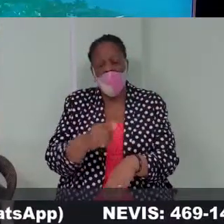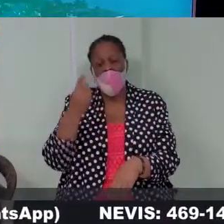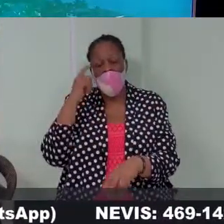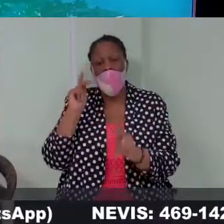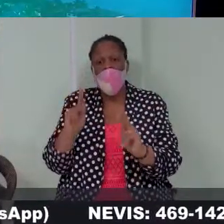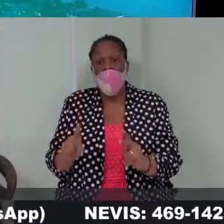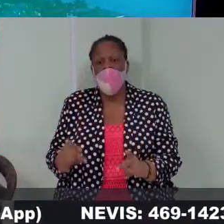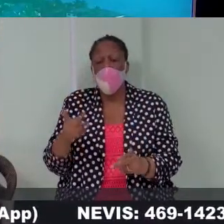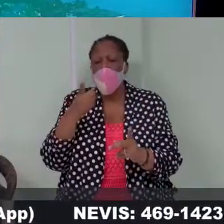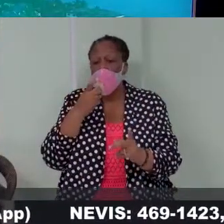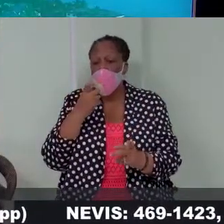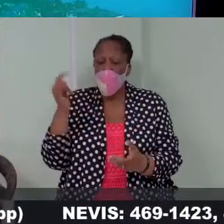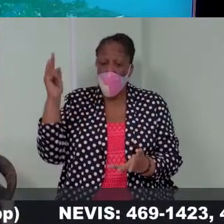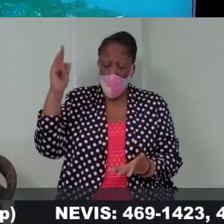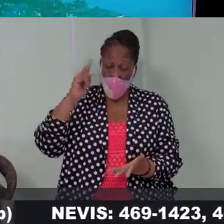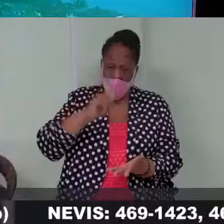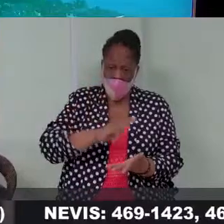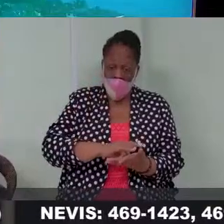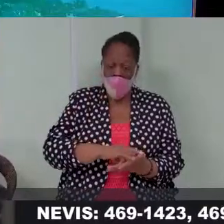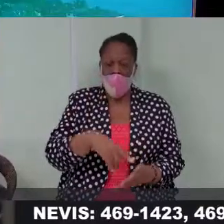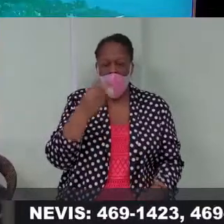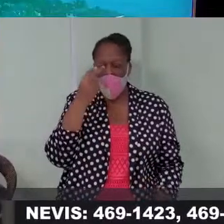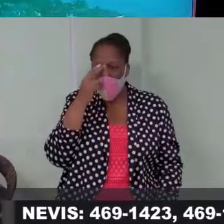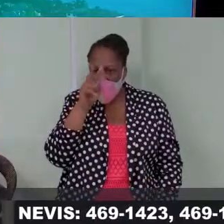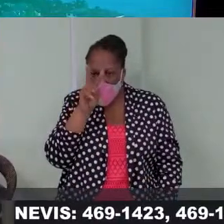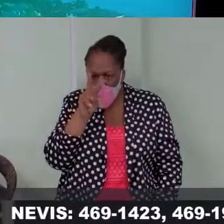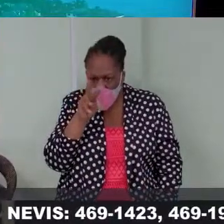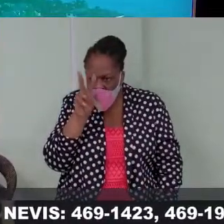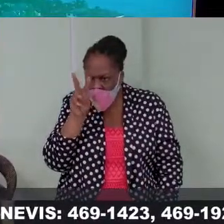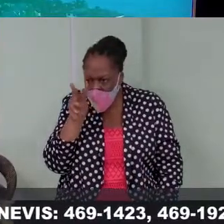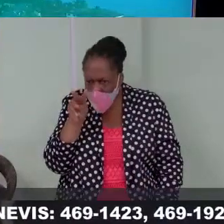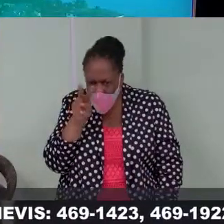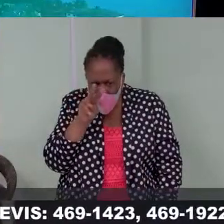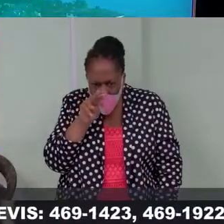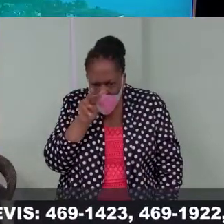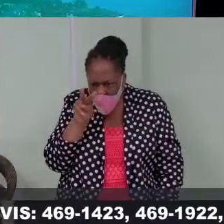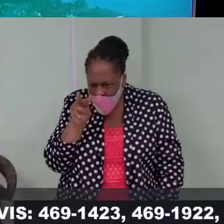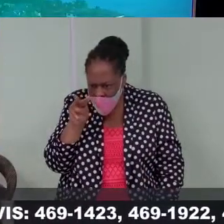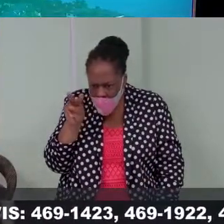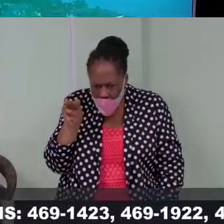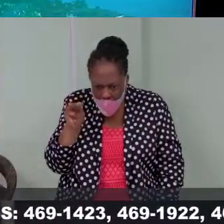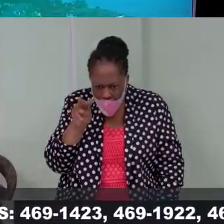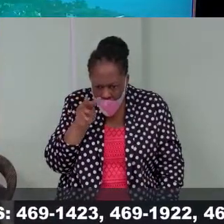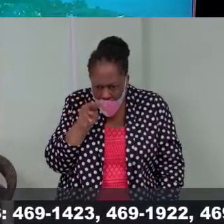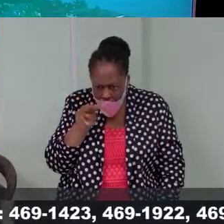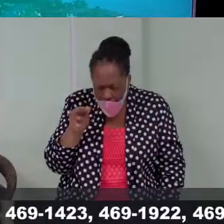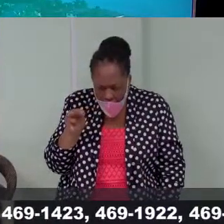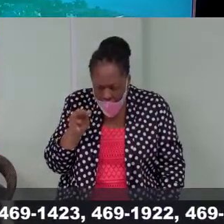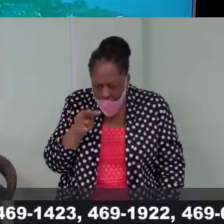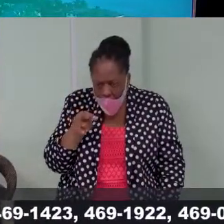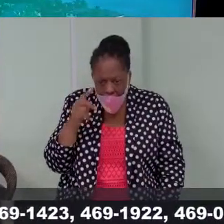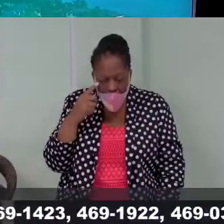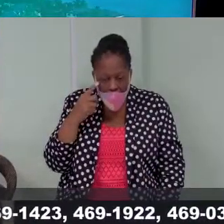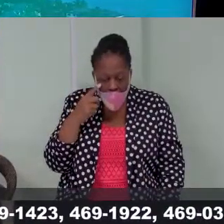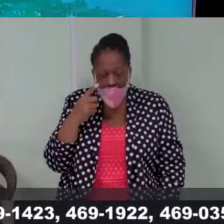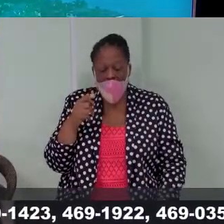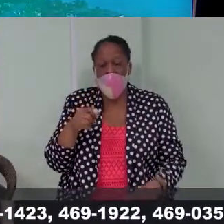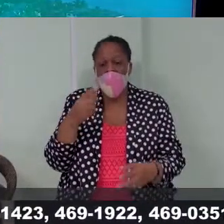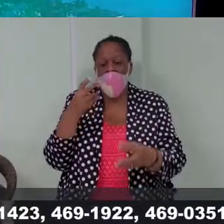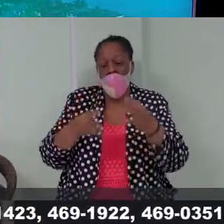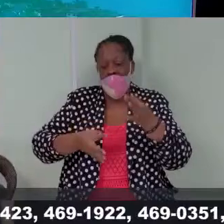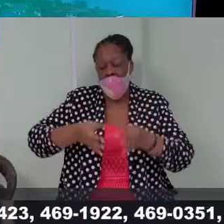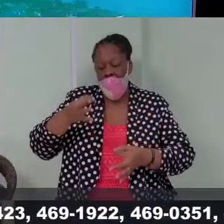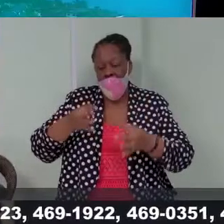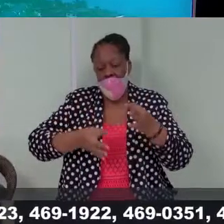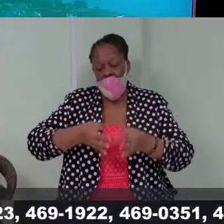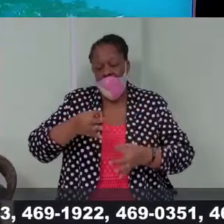www.travelform.kn. They're the ones who scrutinize all the negative RT-PCR test results that we get